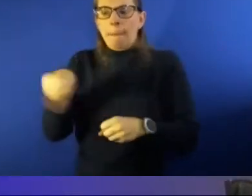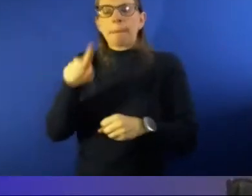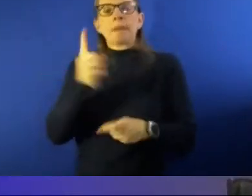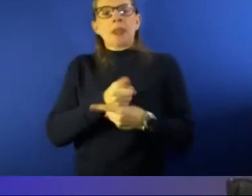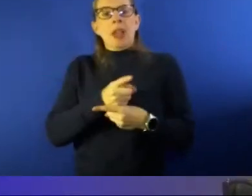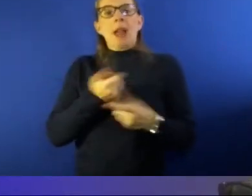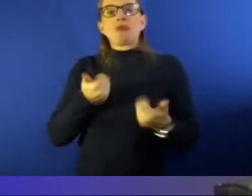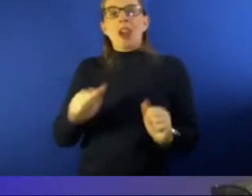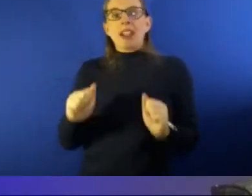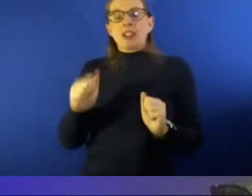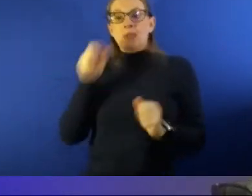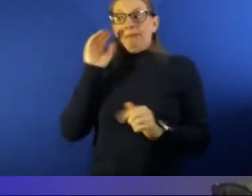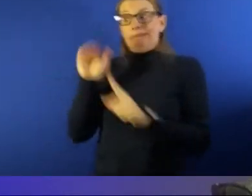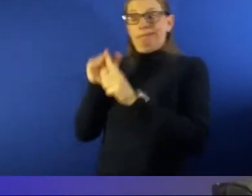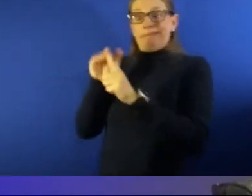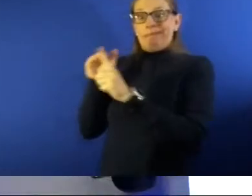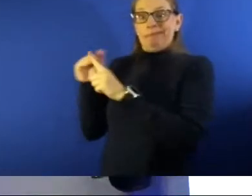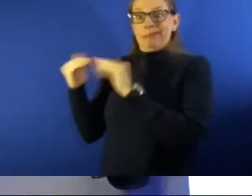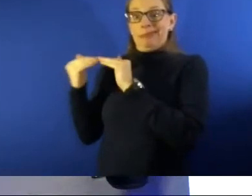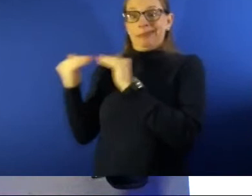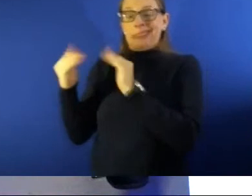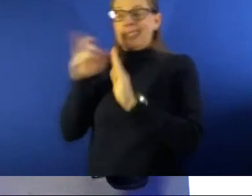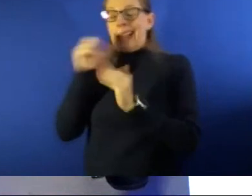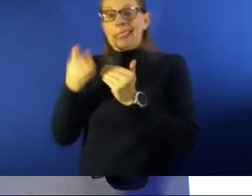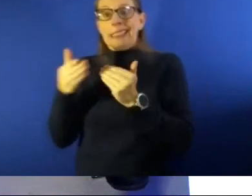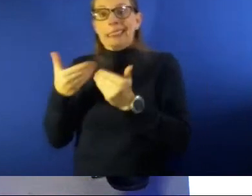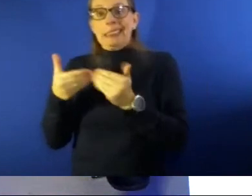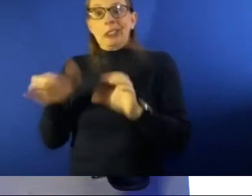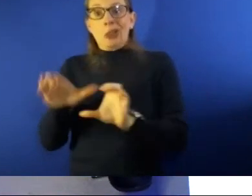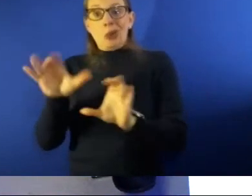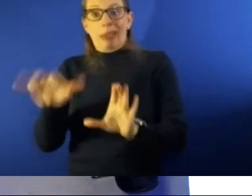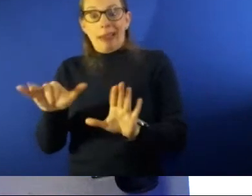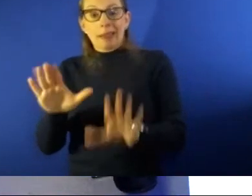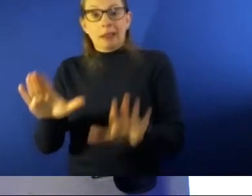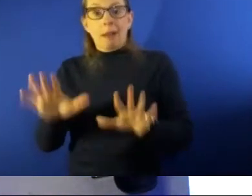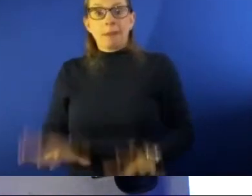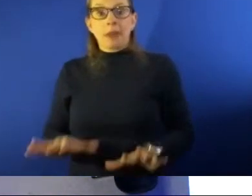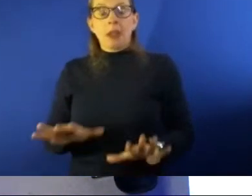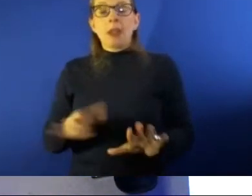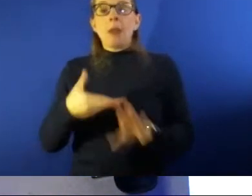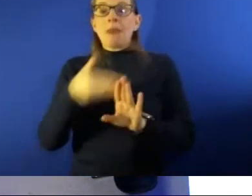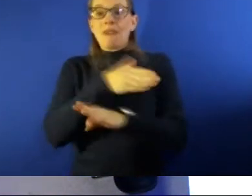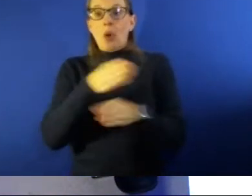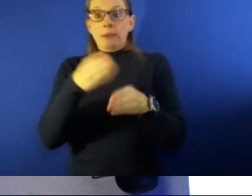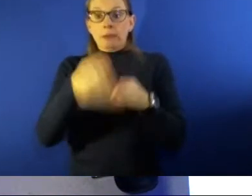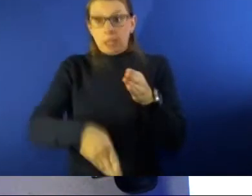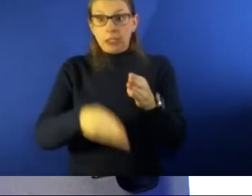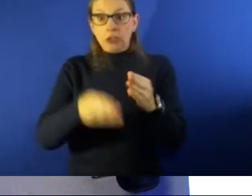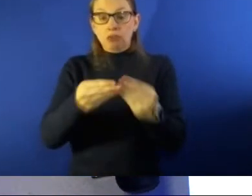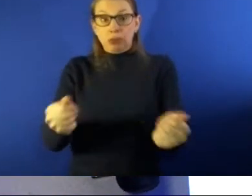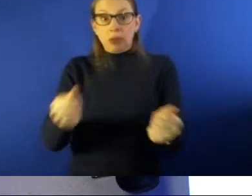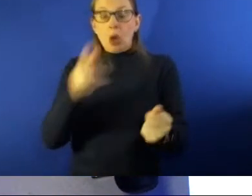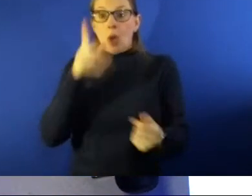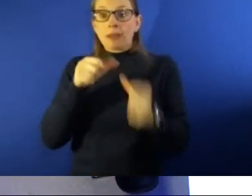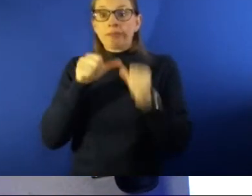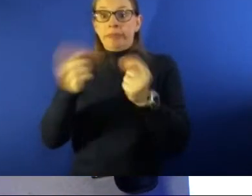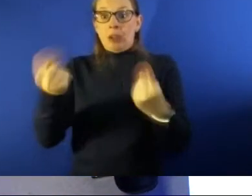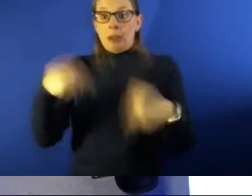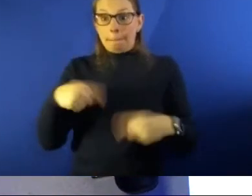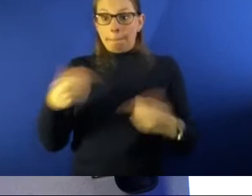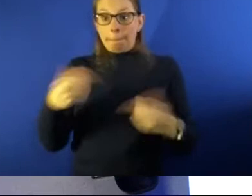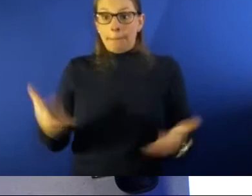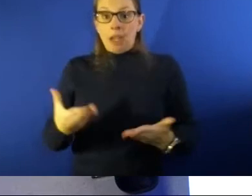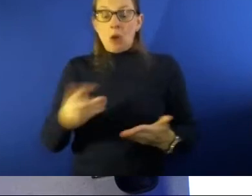colleagues about as much as possible. Not always easy to do. Promise me this, though, until we get across the finish line, you'll keep coming back here. Absolutely. And sharing your information. We really appreciate